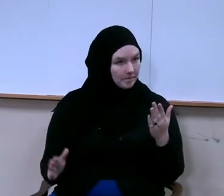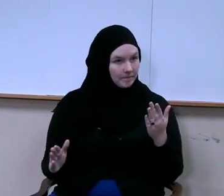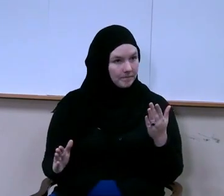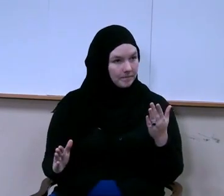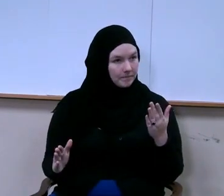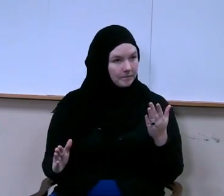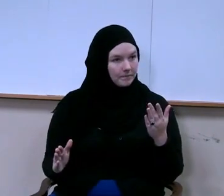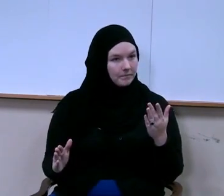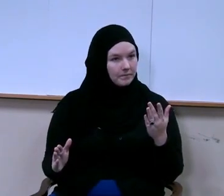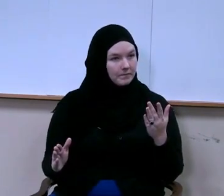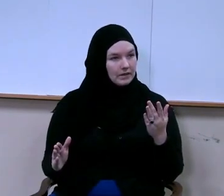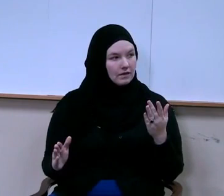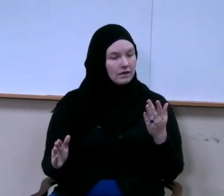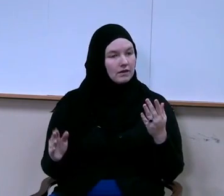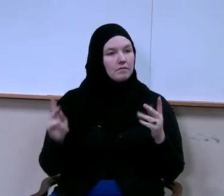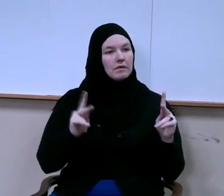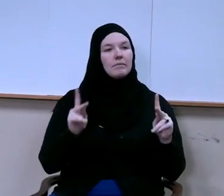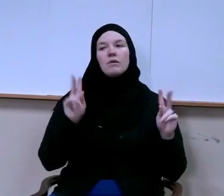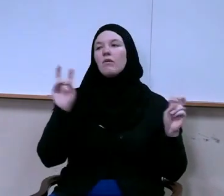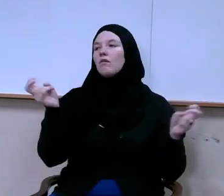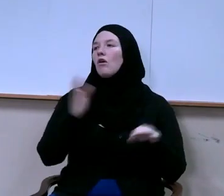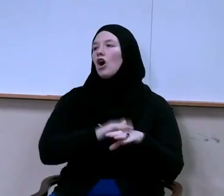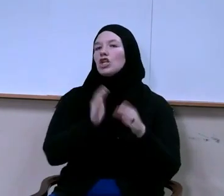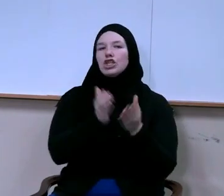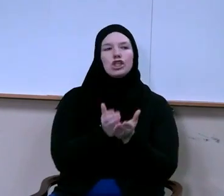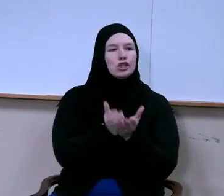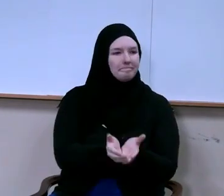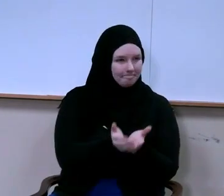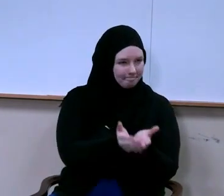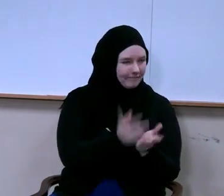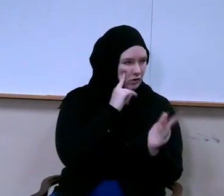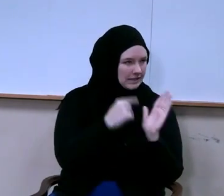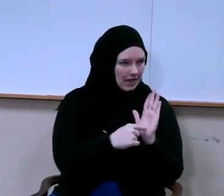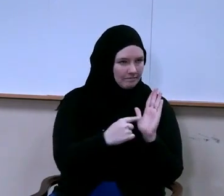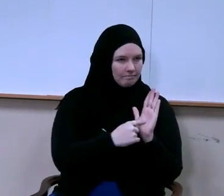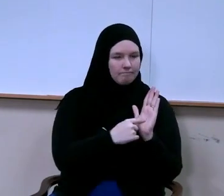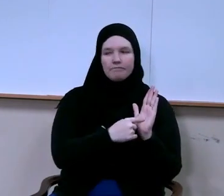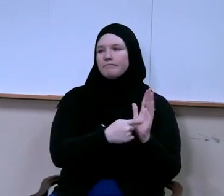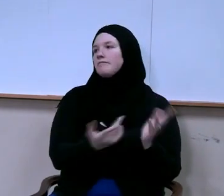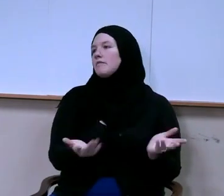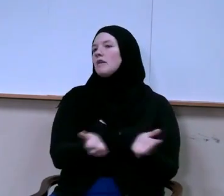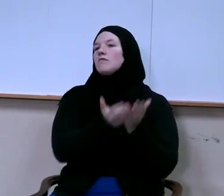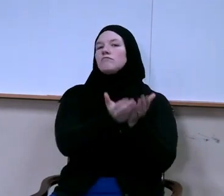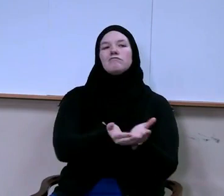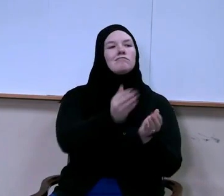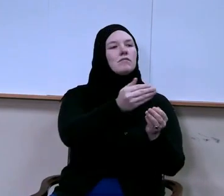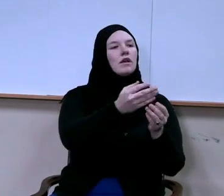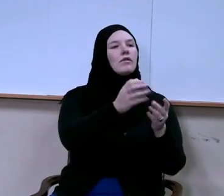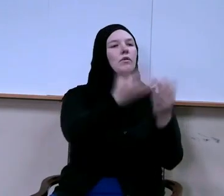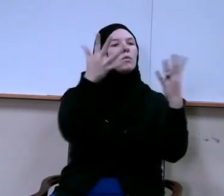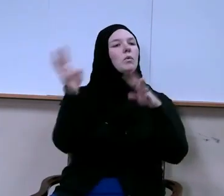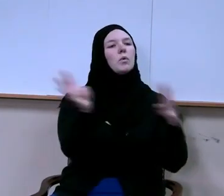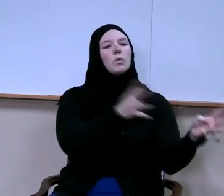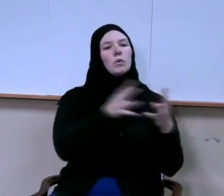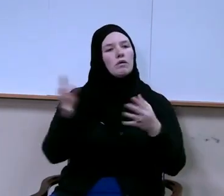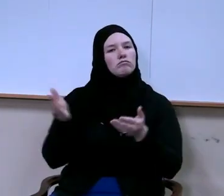Some would be on a ship and the sail is nice and the wind is running their way and they are happy and